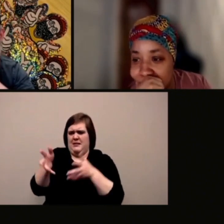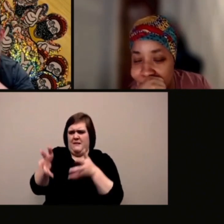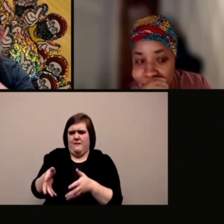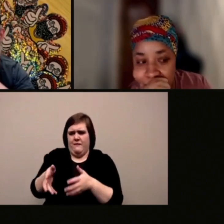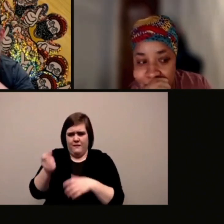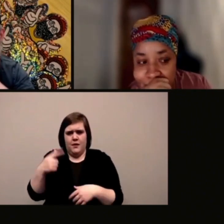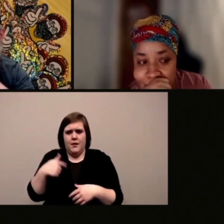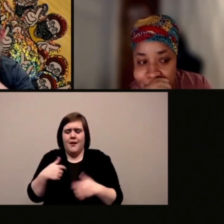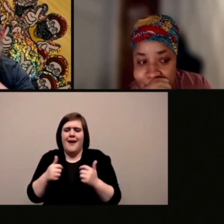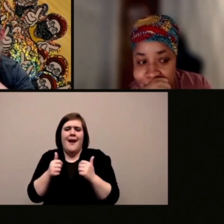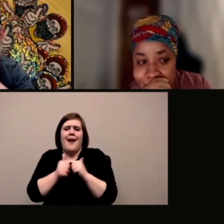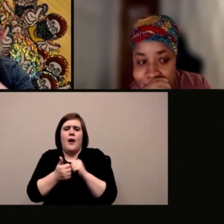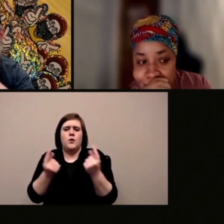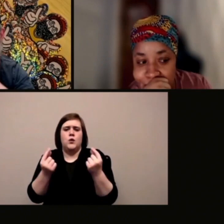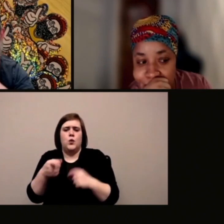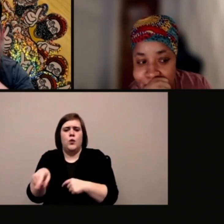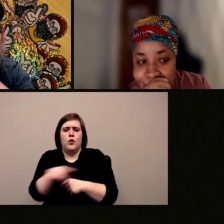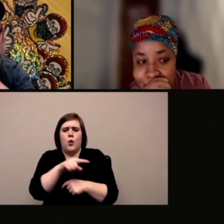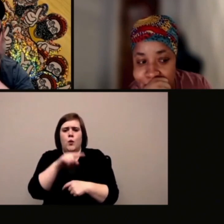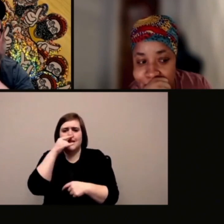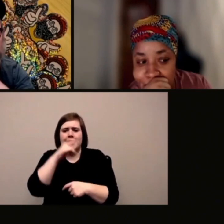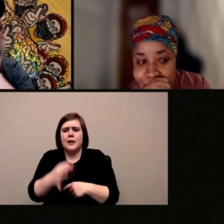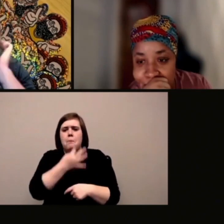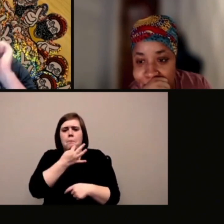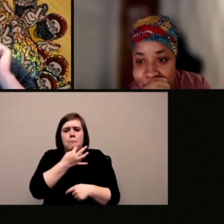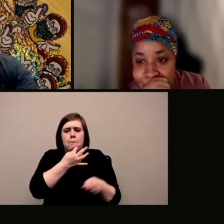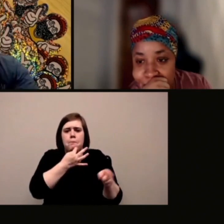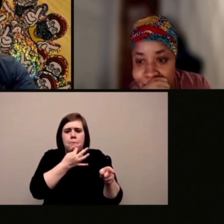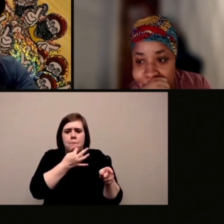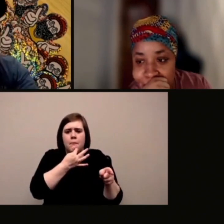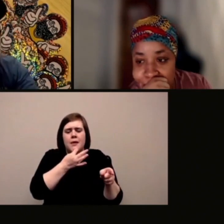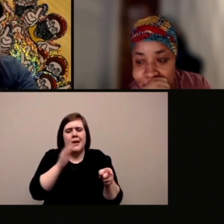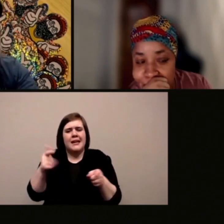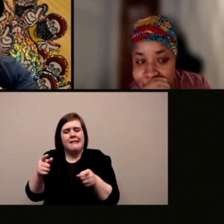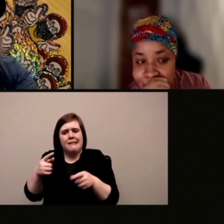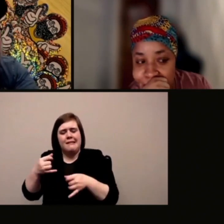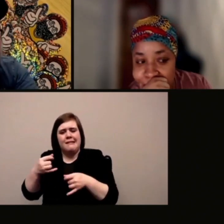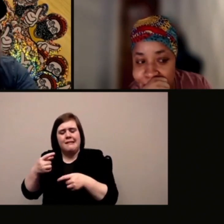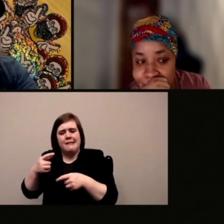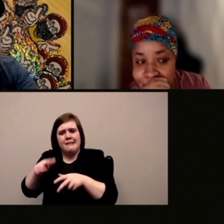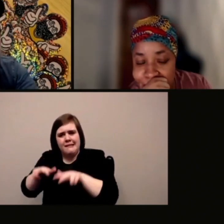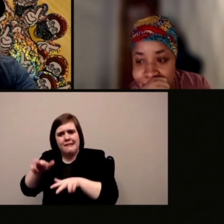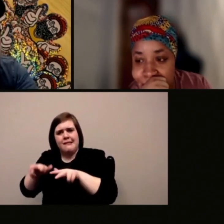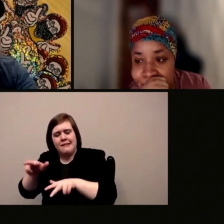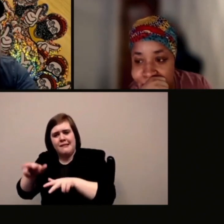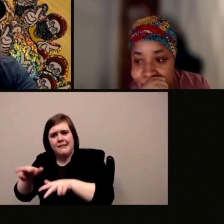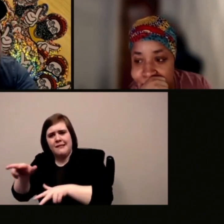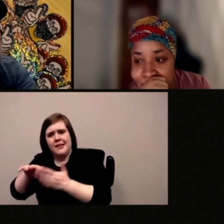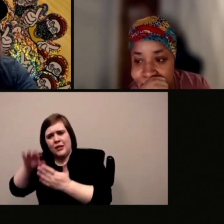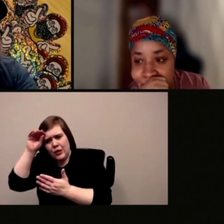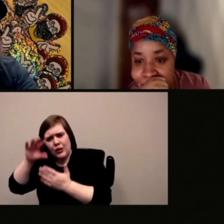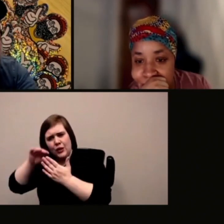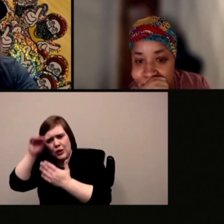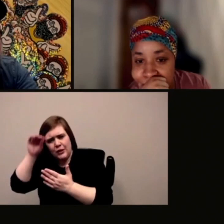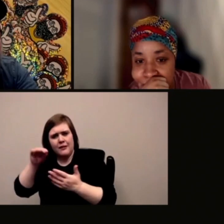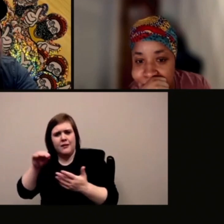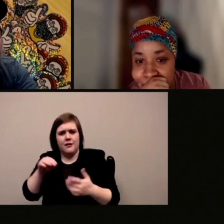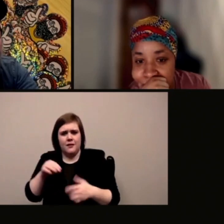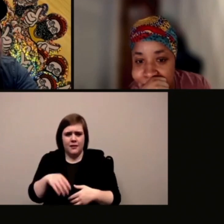with the kids who are expert coders and the ones who are just learning? That was one question.